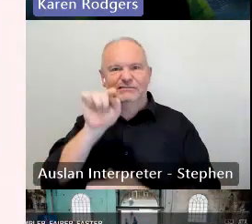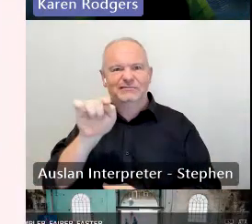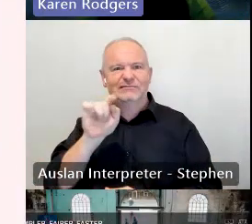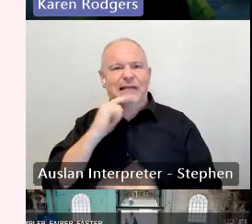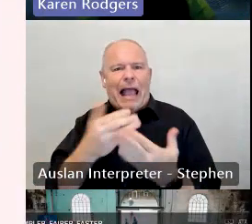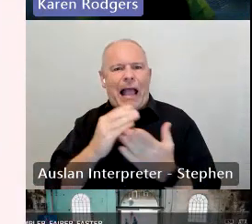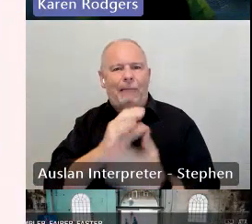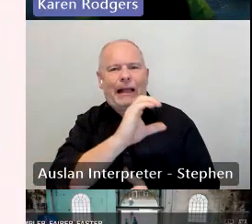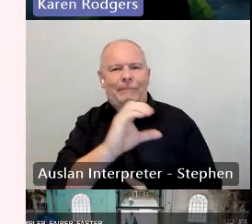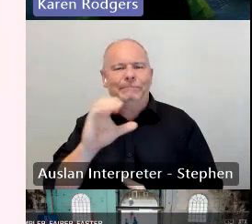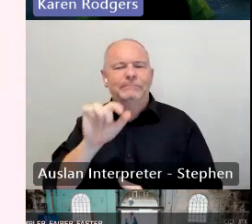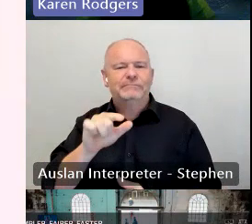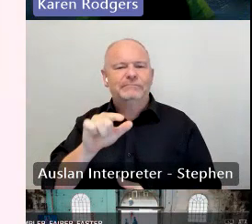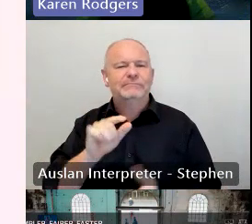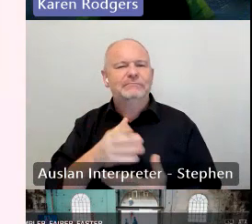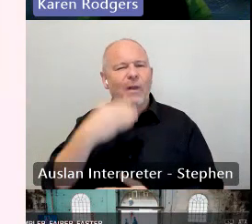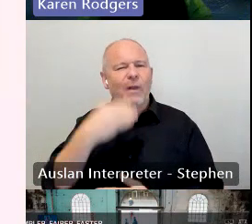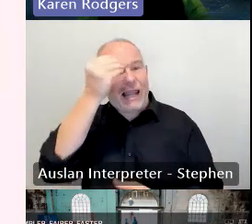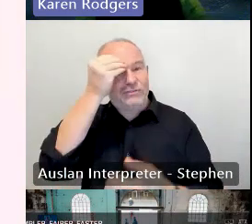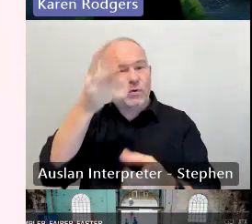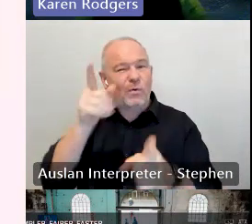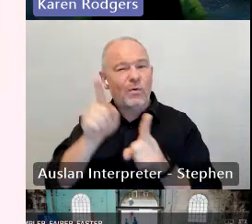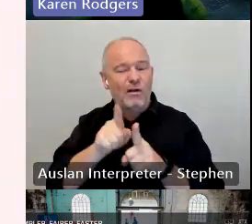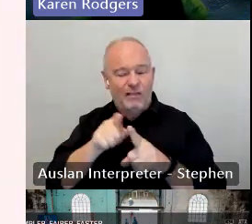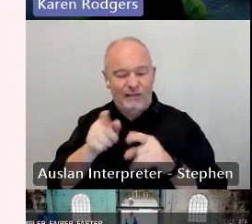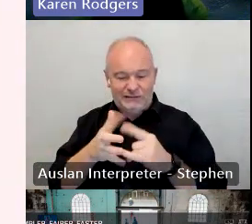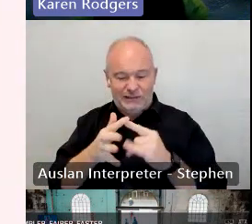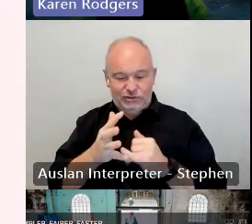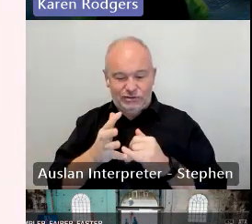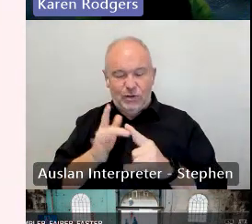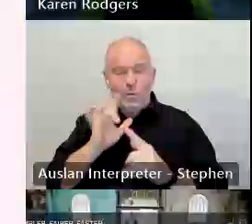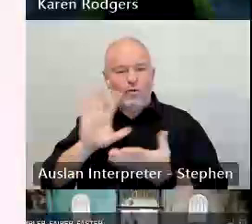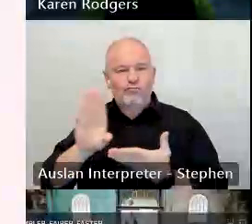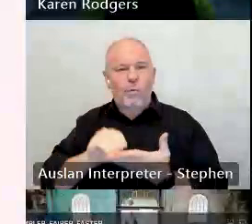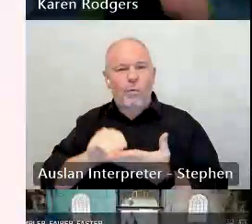I also just wanted to let you know that this session is being recorded.